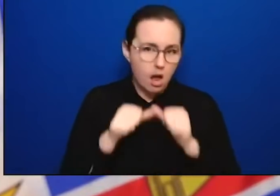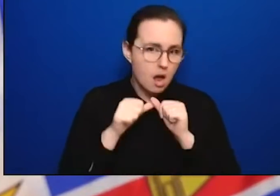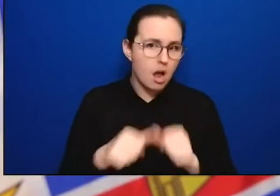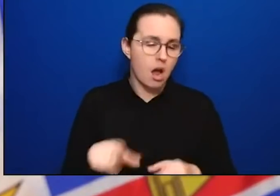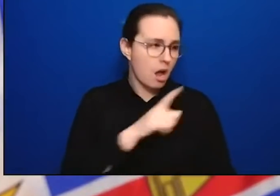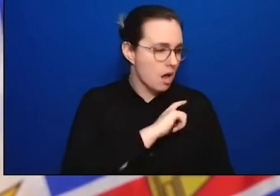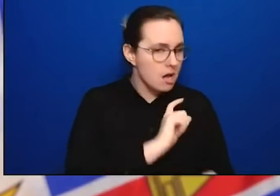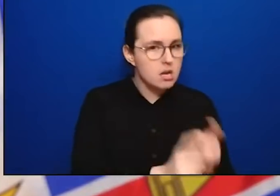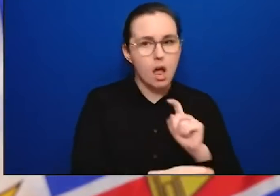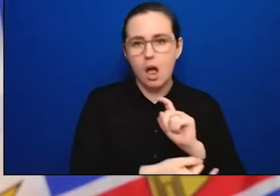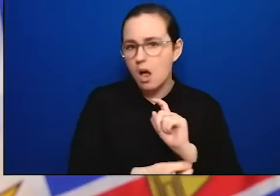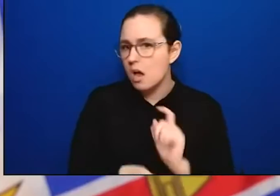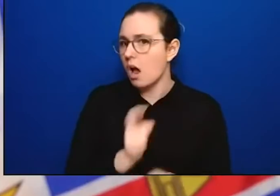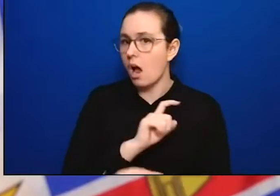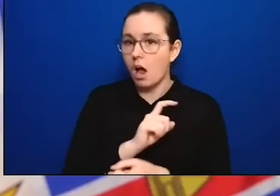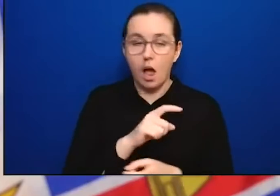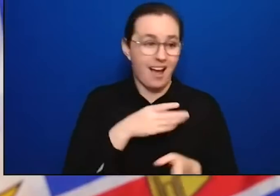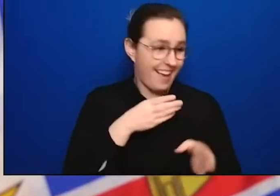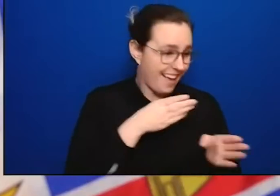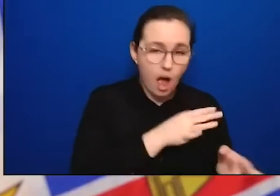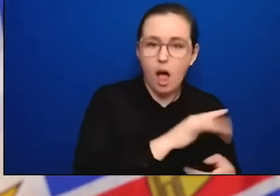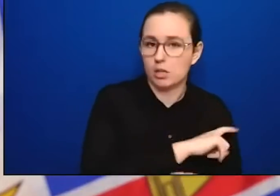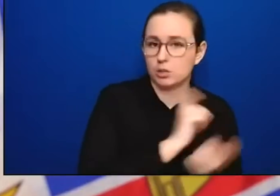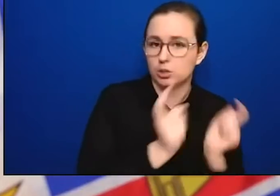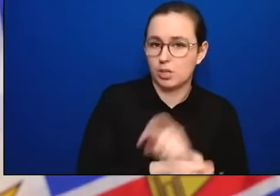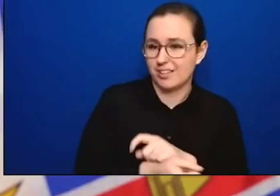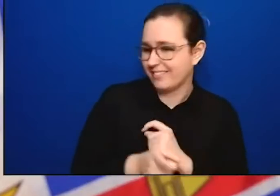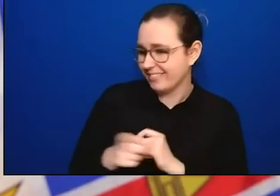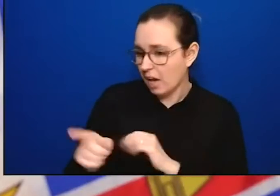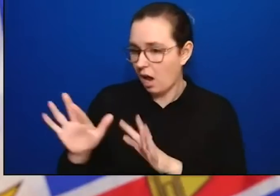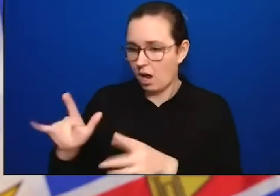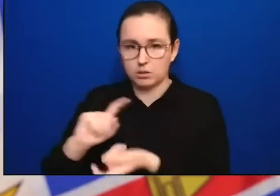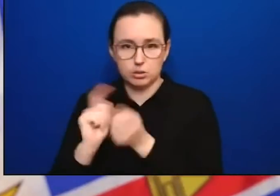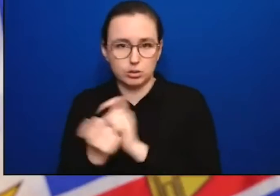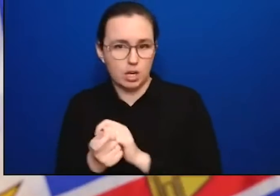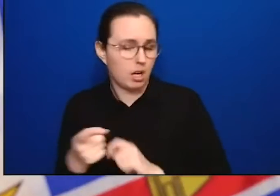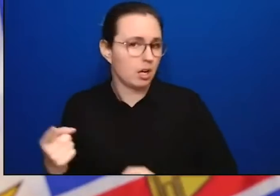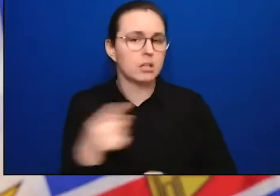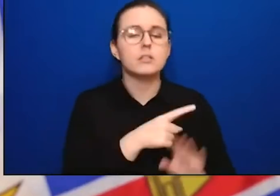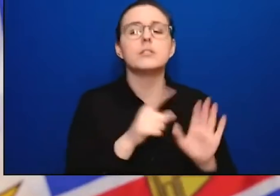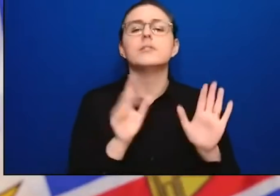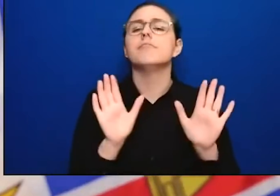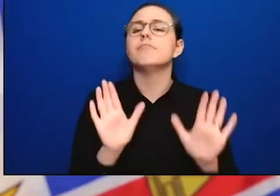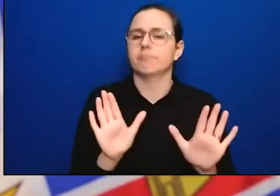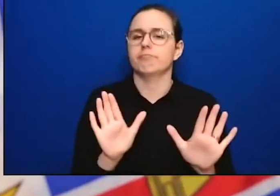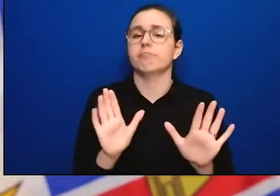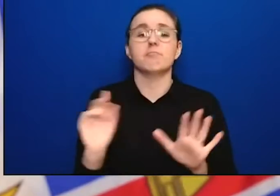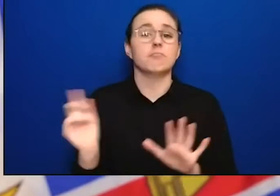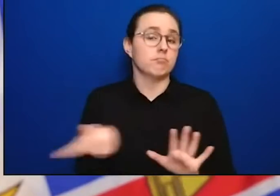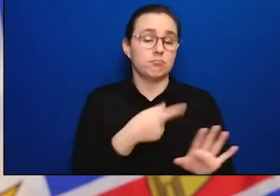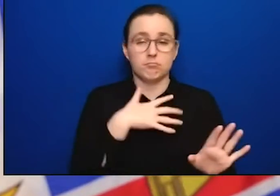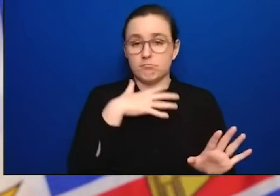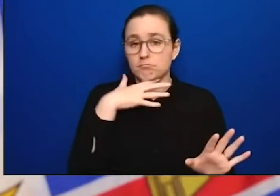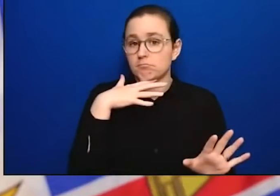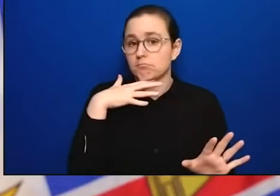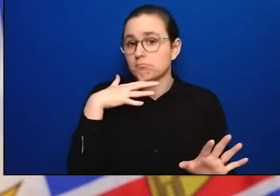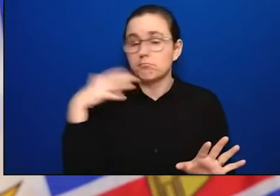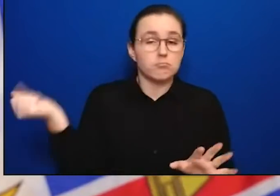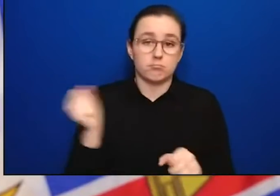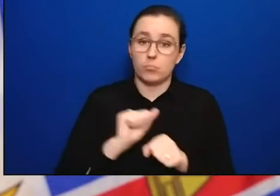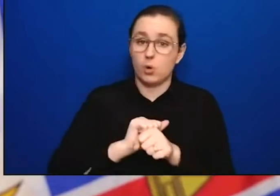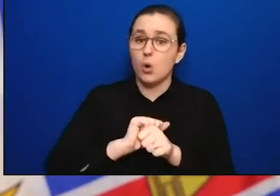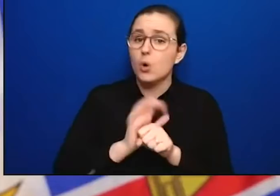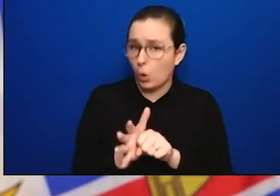been changing. We've gone through many different iterations of how this virus has affected us over this last 2